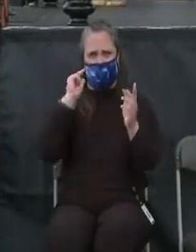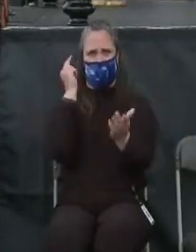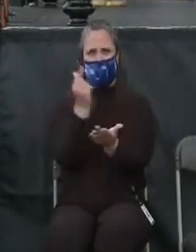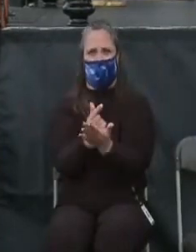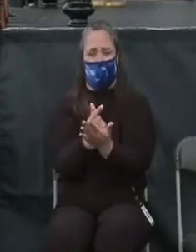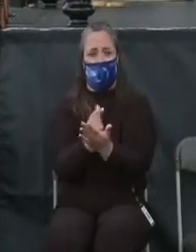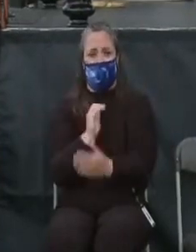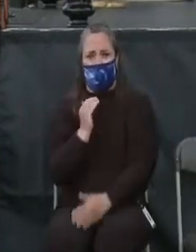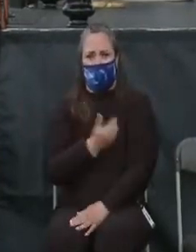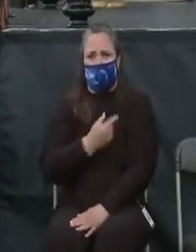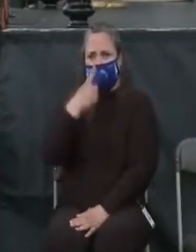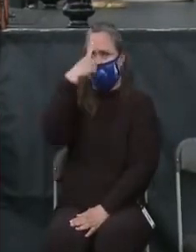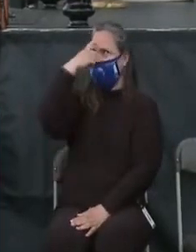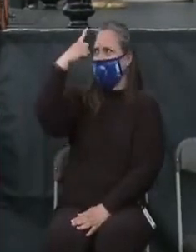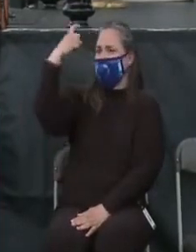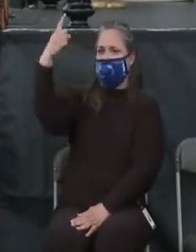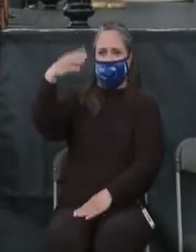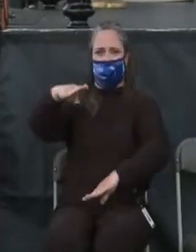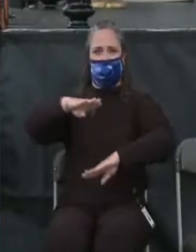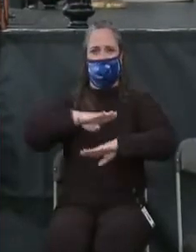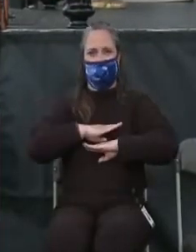a dream.